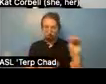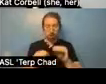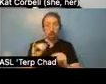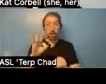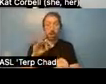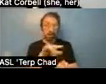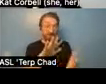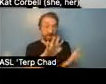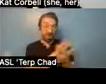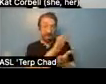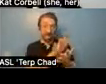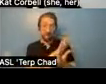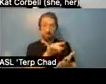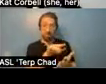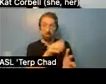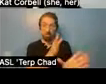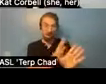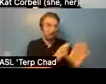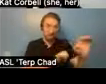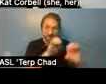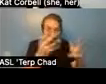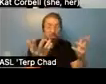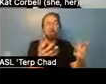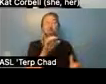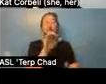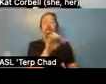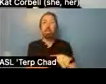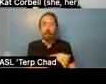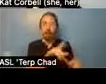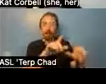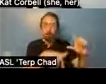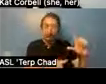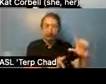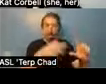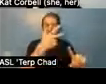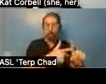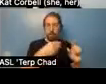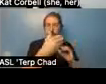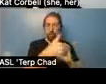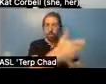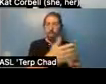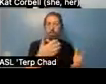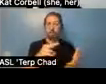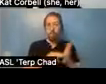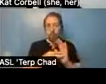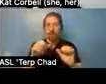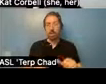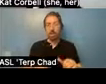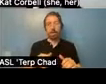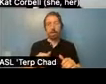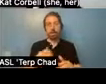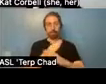get a new one, it's going to ruin the whole application, uh, process also, um, many rejections. you look to the right of this slide,